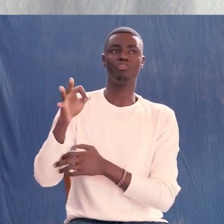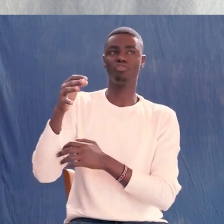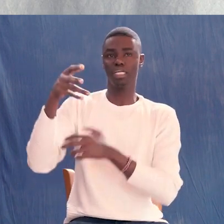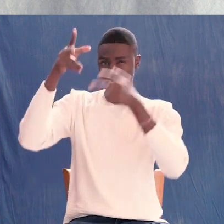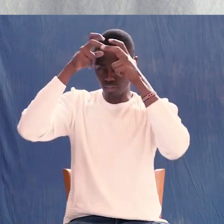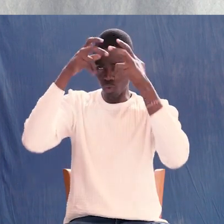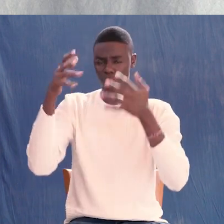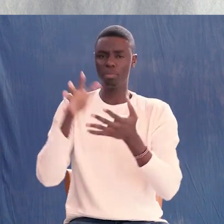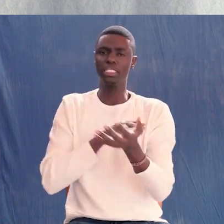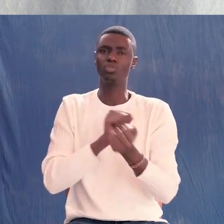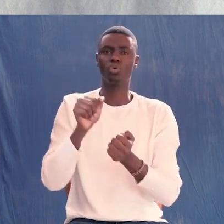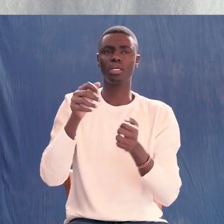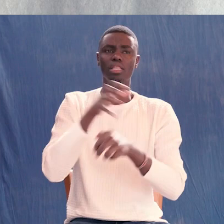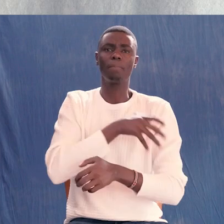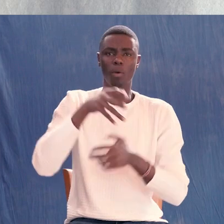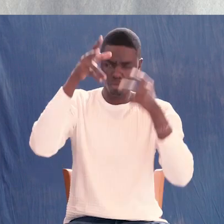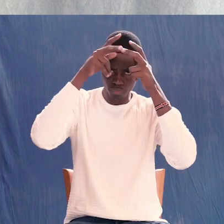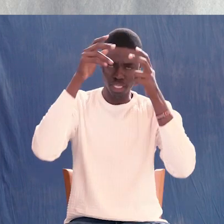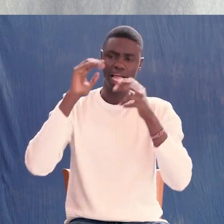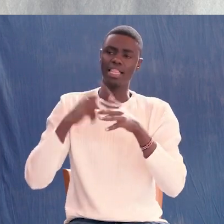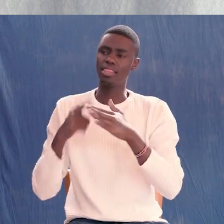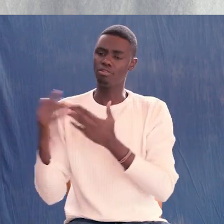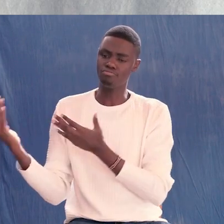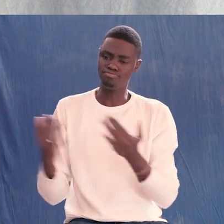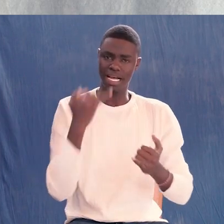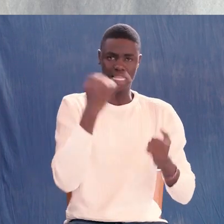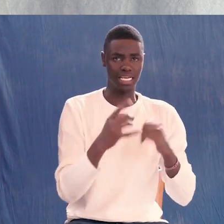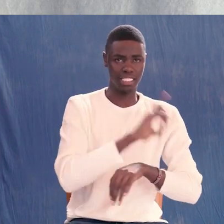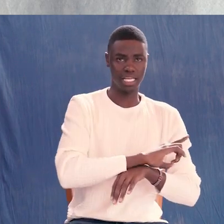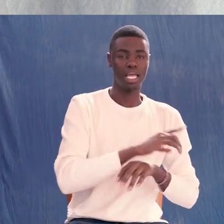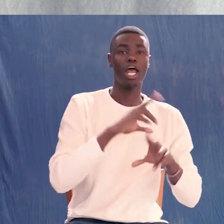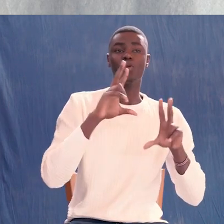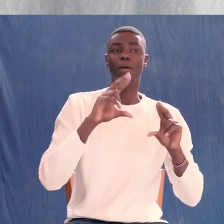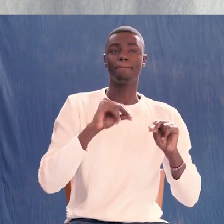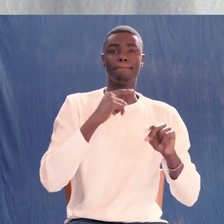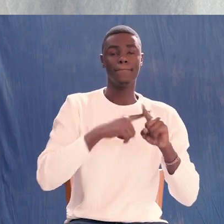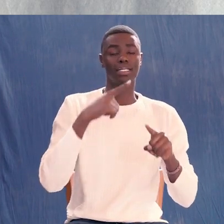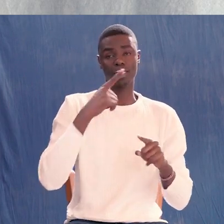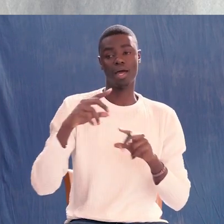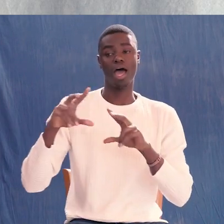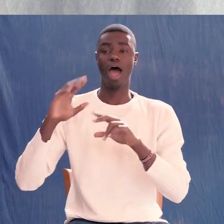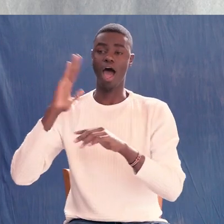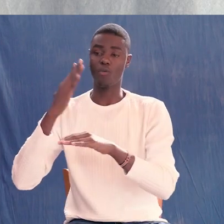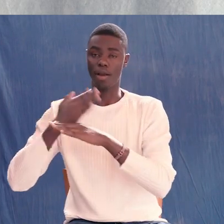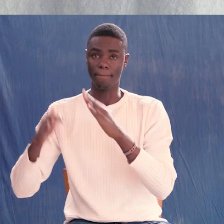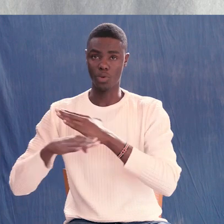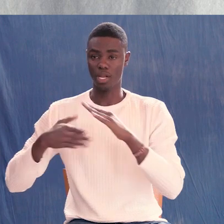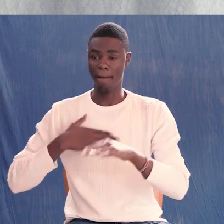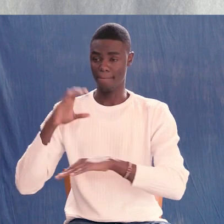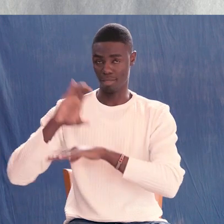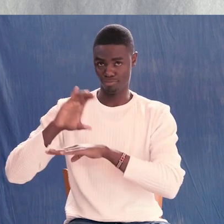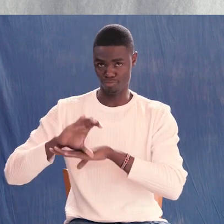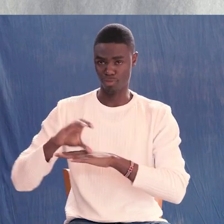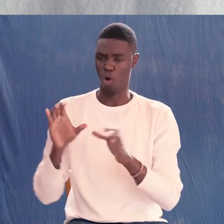destroy the powers of evil. I will usher in the last days. But he says, No, I will build my church. This community, this people